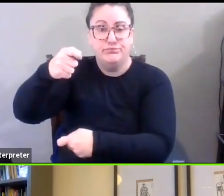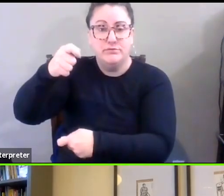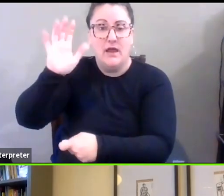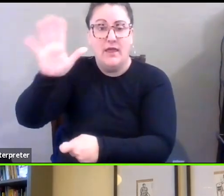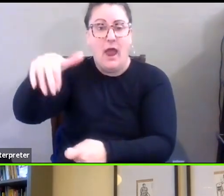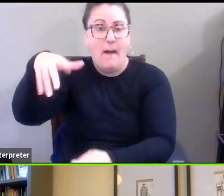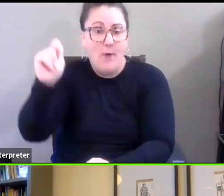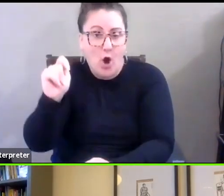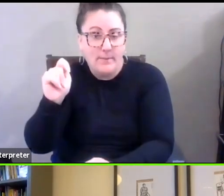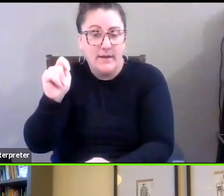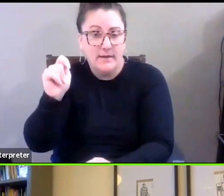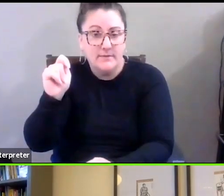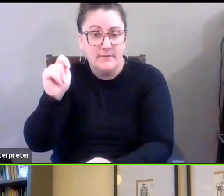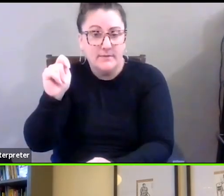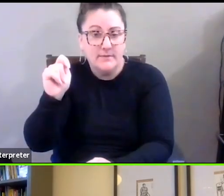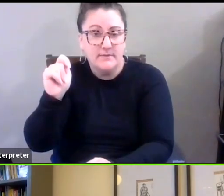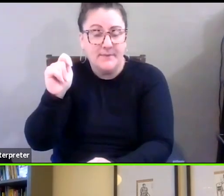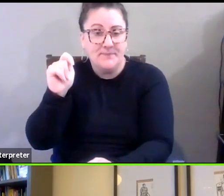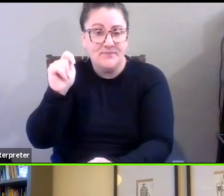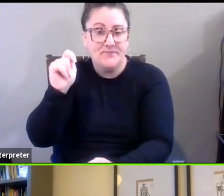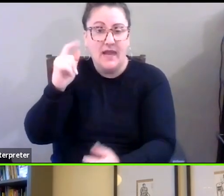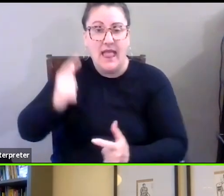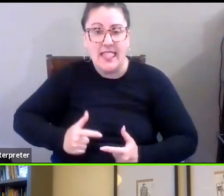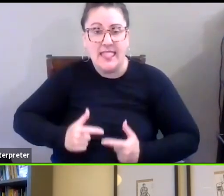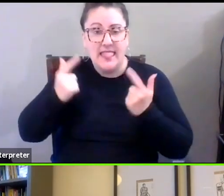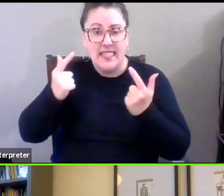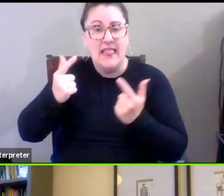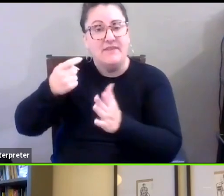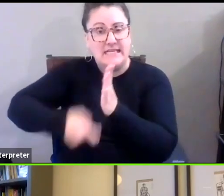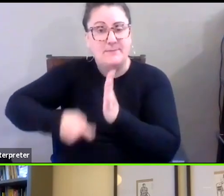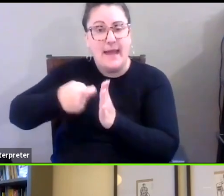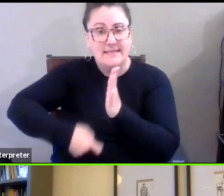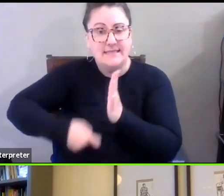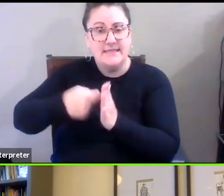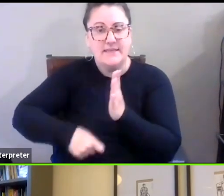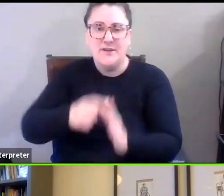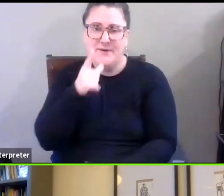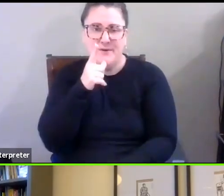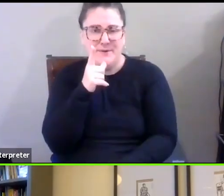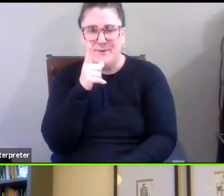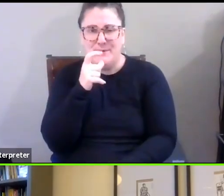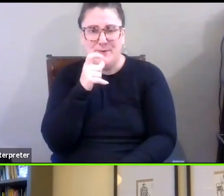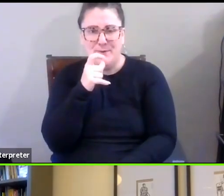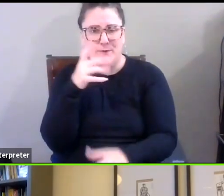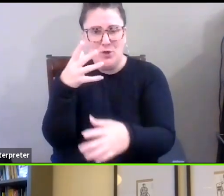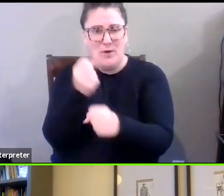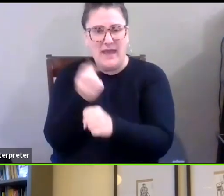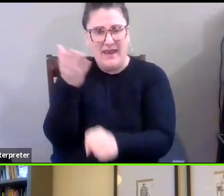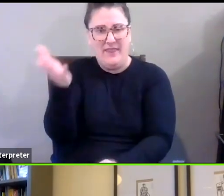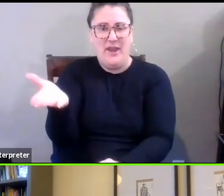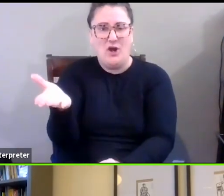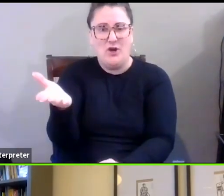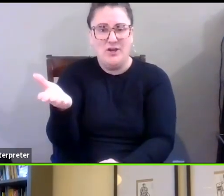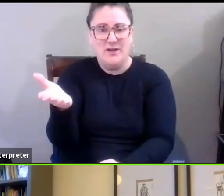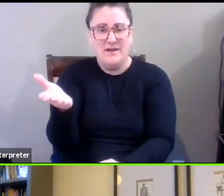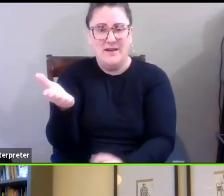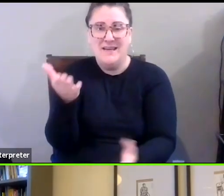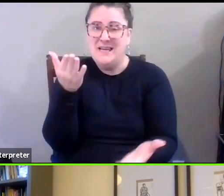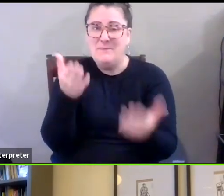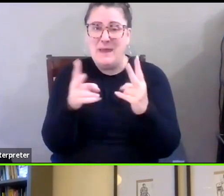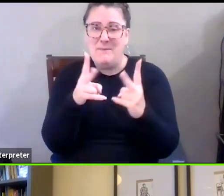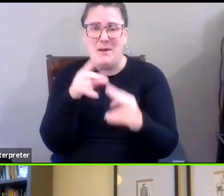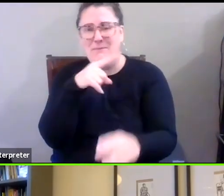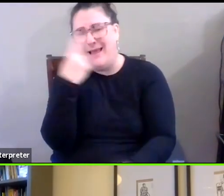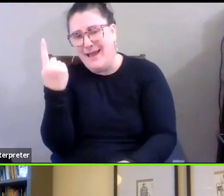apartment and their living expenses. Who are you going to get in there? Yeah, you might get a couple of Black